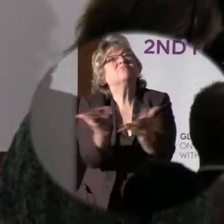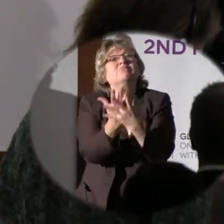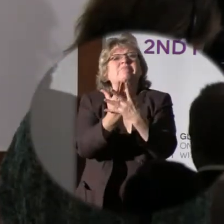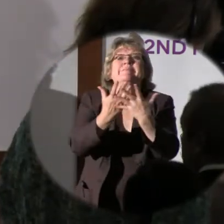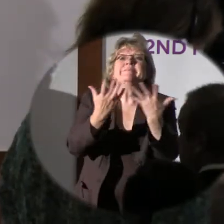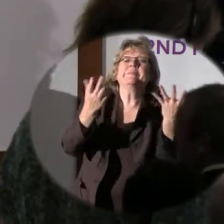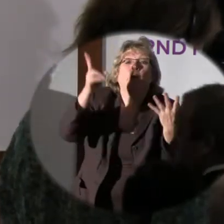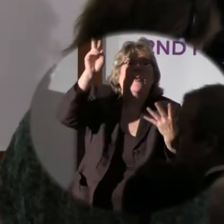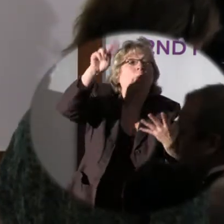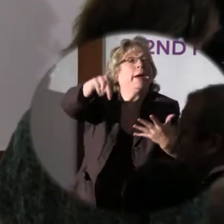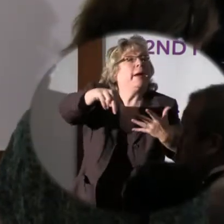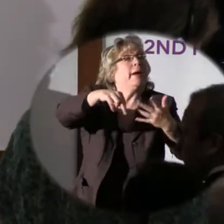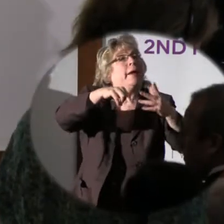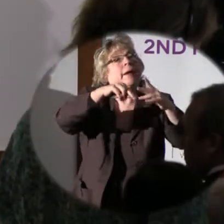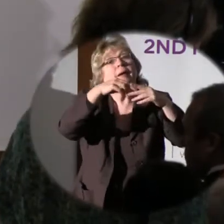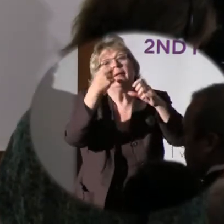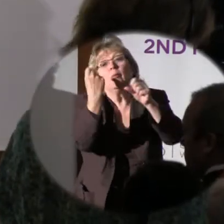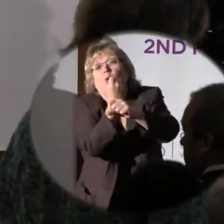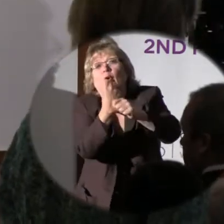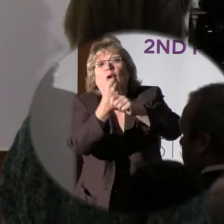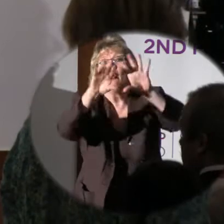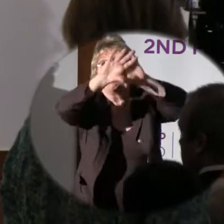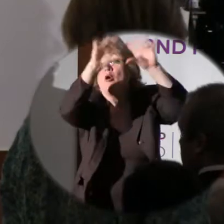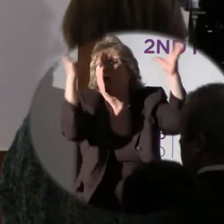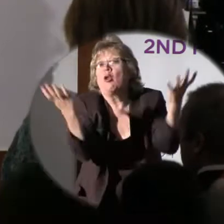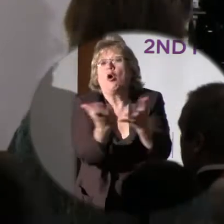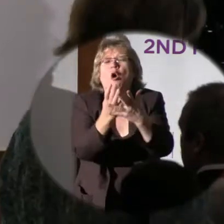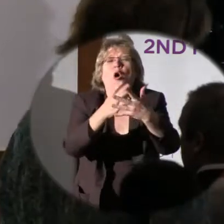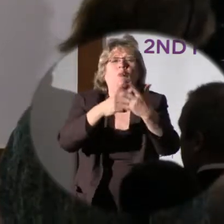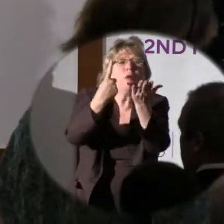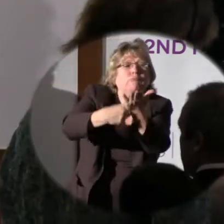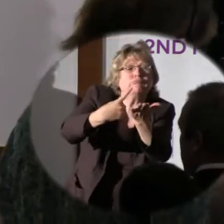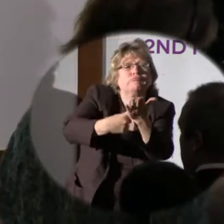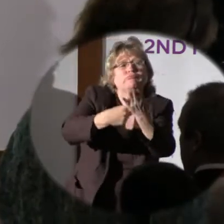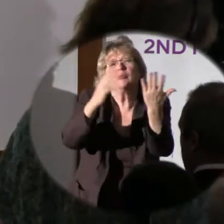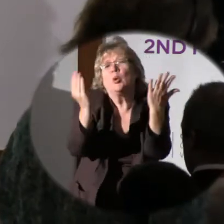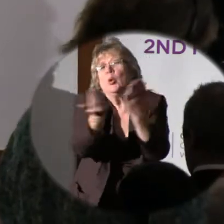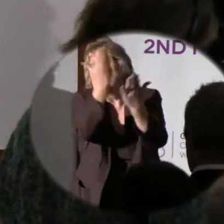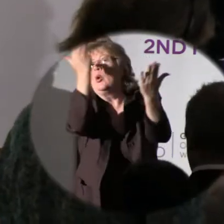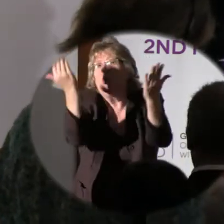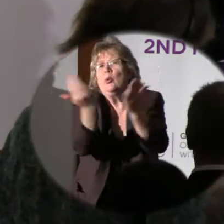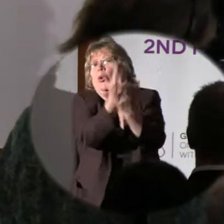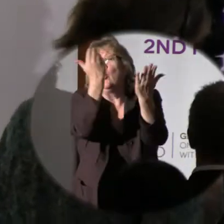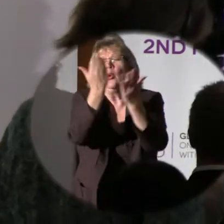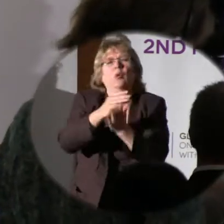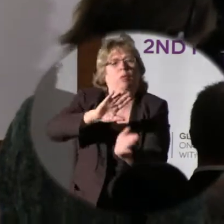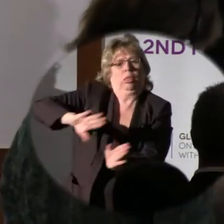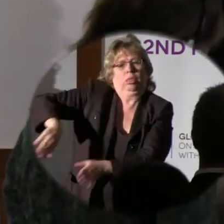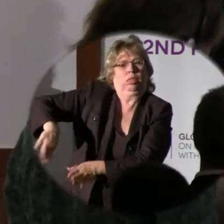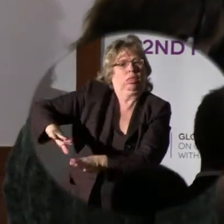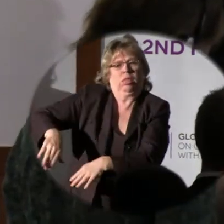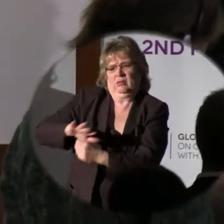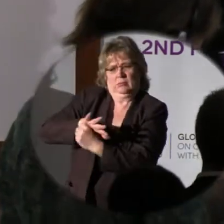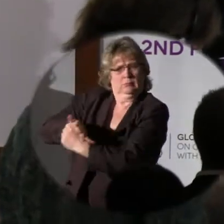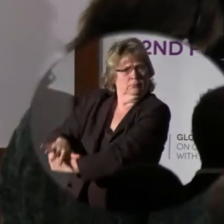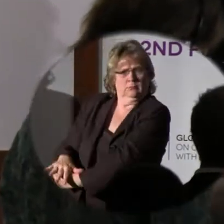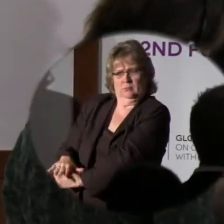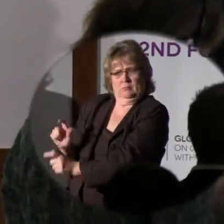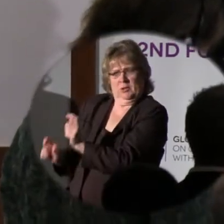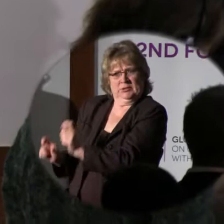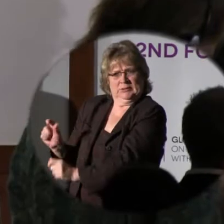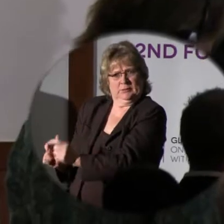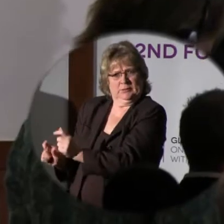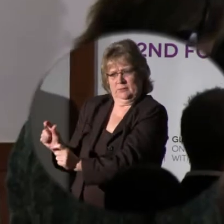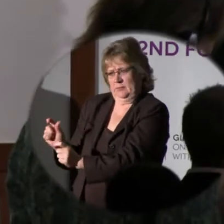Yesterday, 23rd September the General Assembly high-level